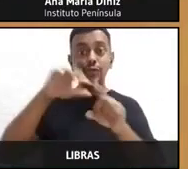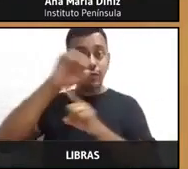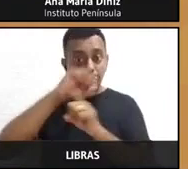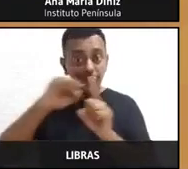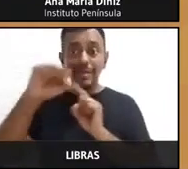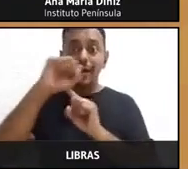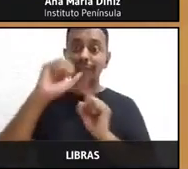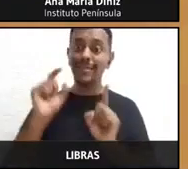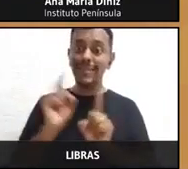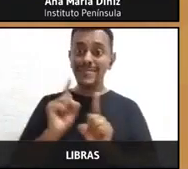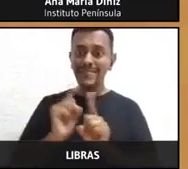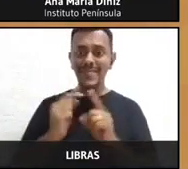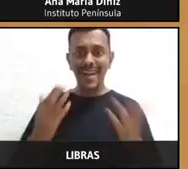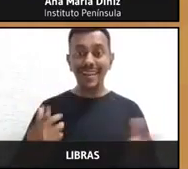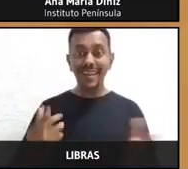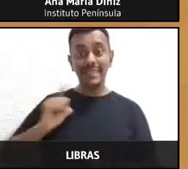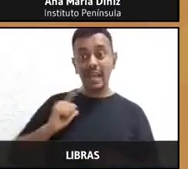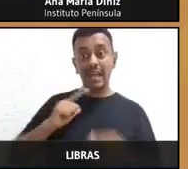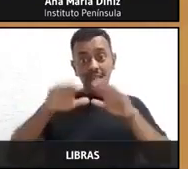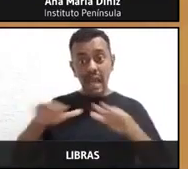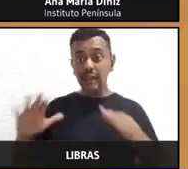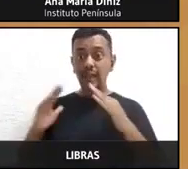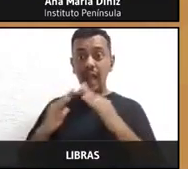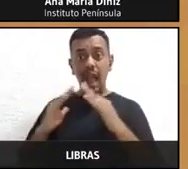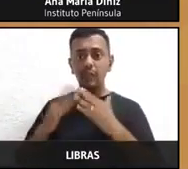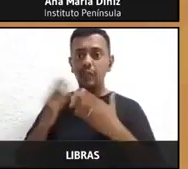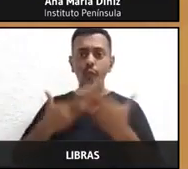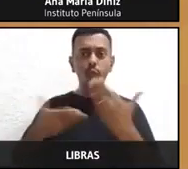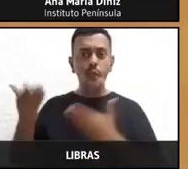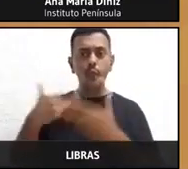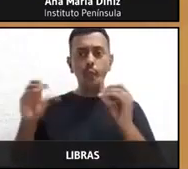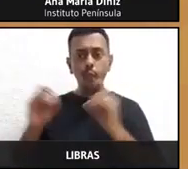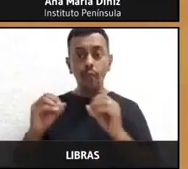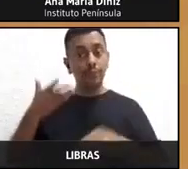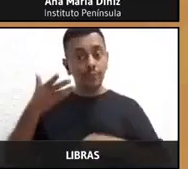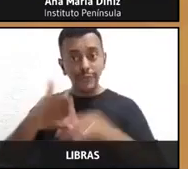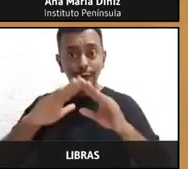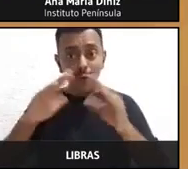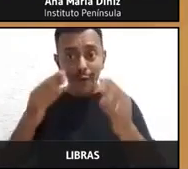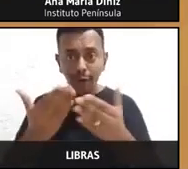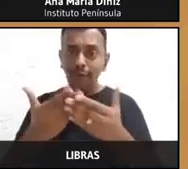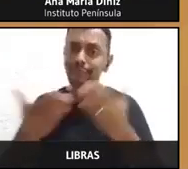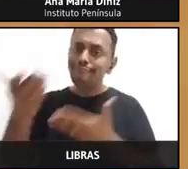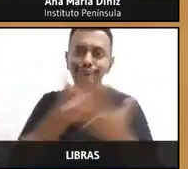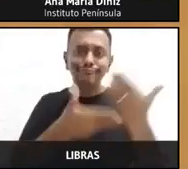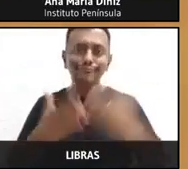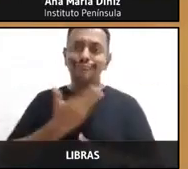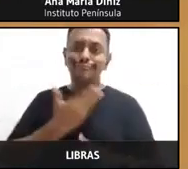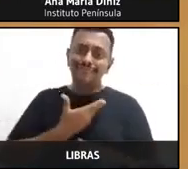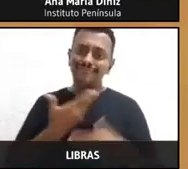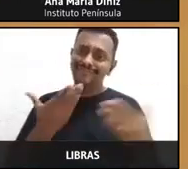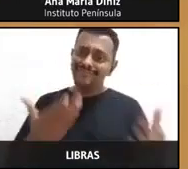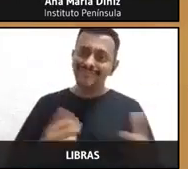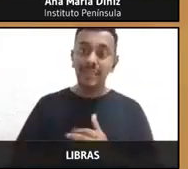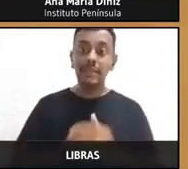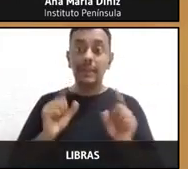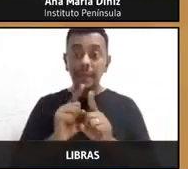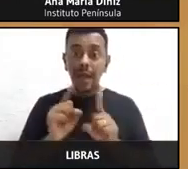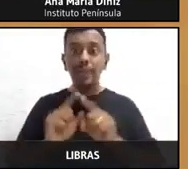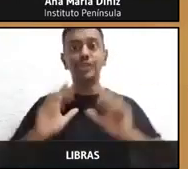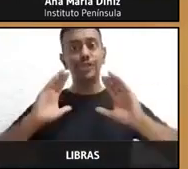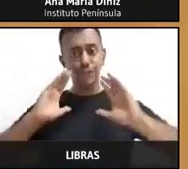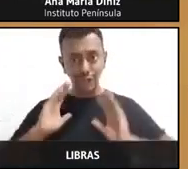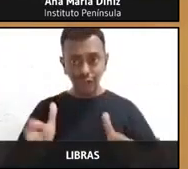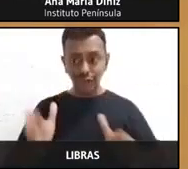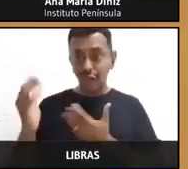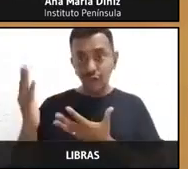não ter esse ambiente em casa. E para os jovens que já